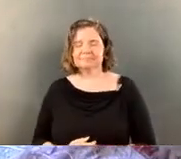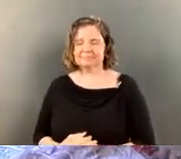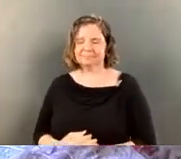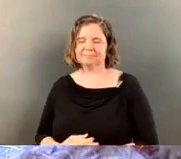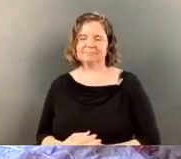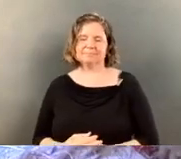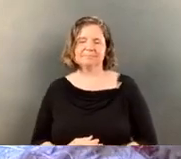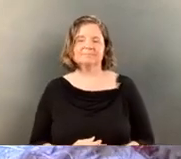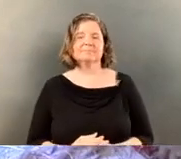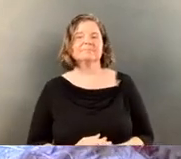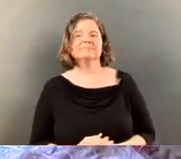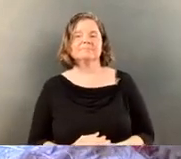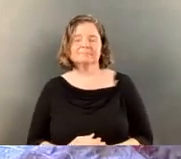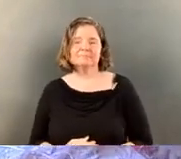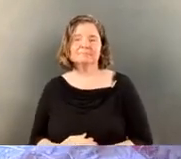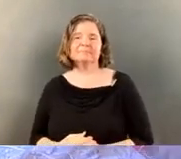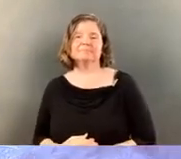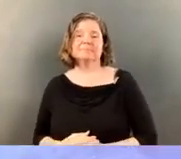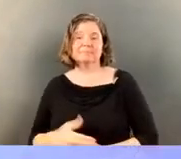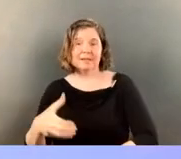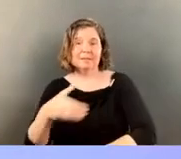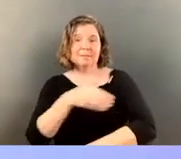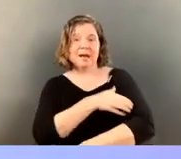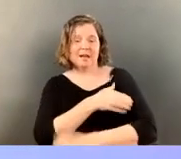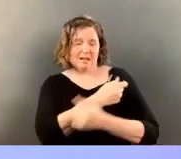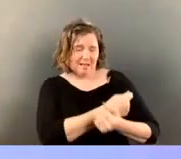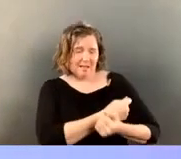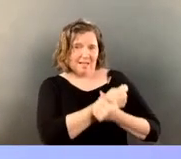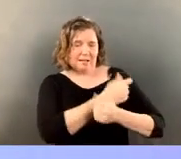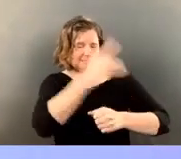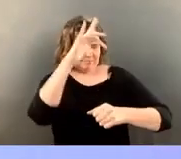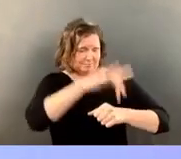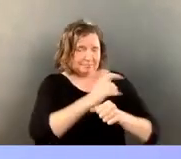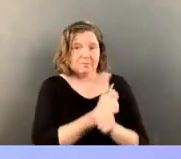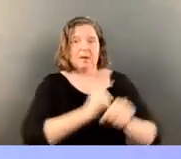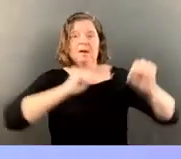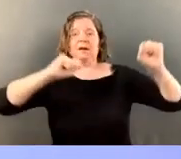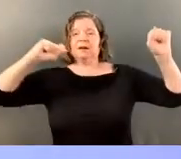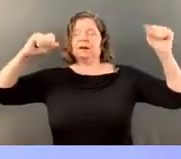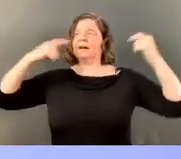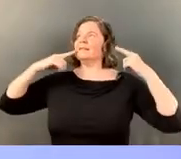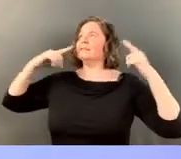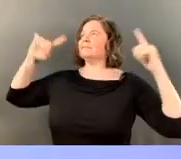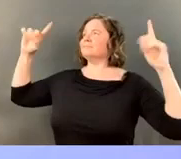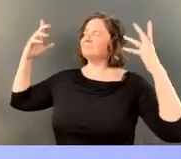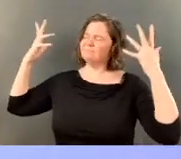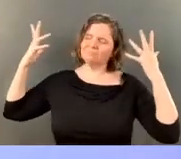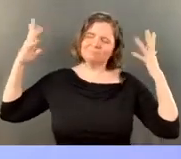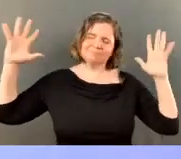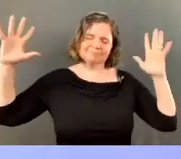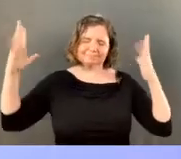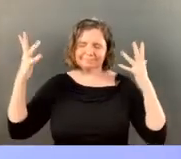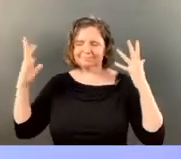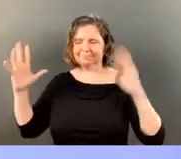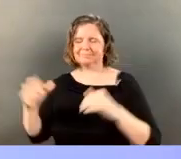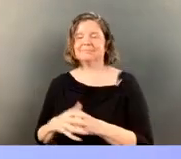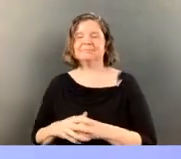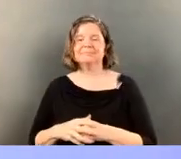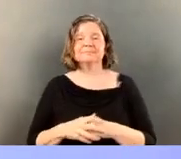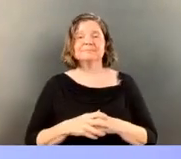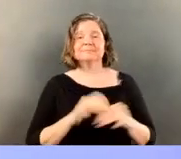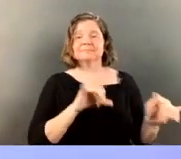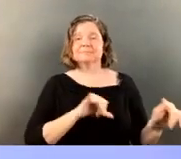love. See, there's power, come on. There's power that can break off every chain.